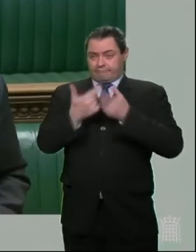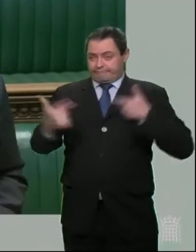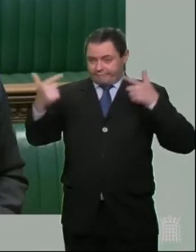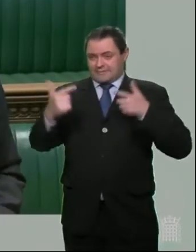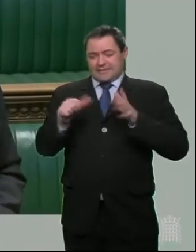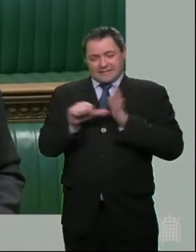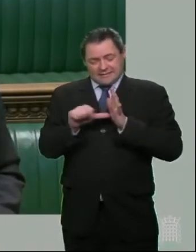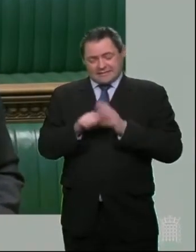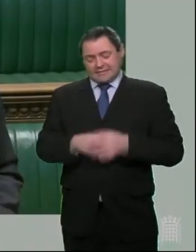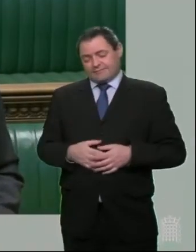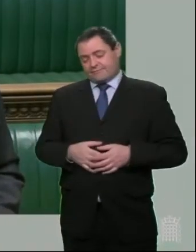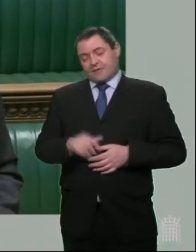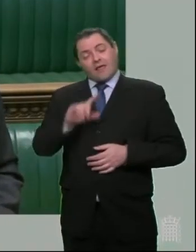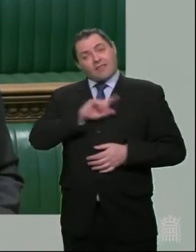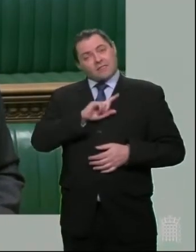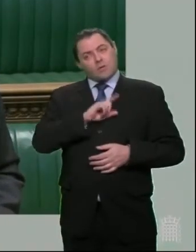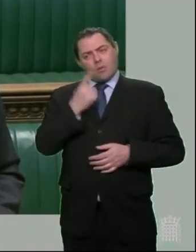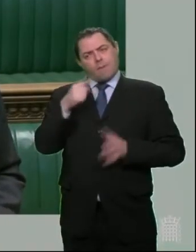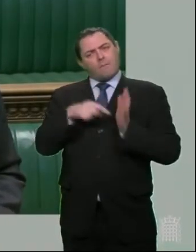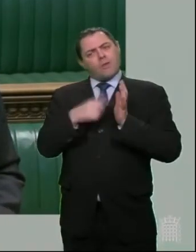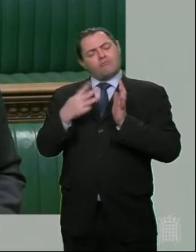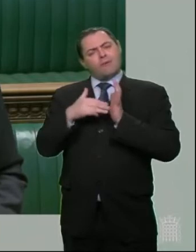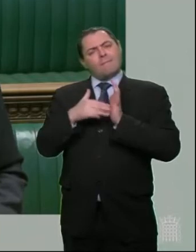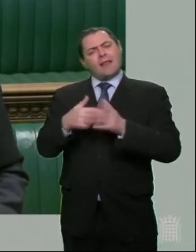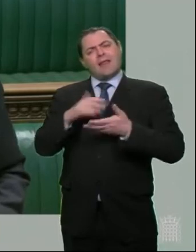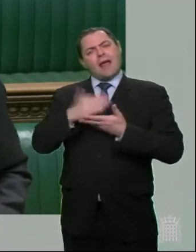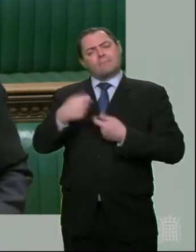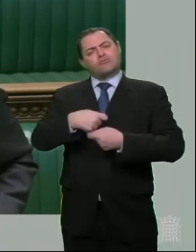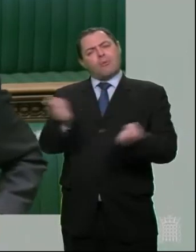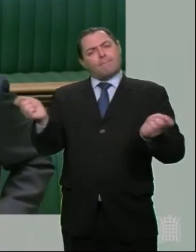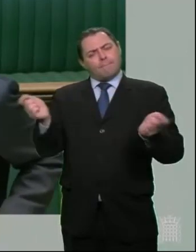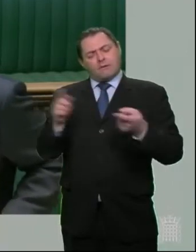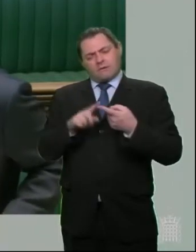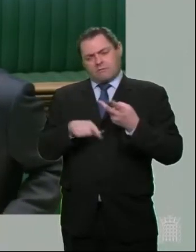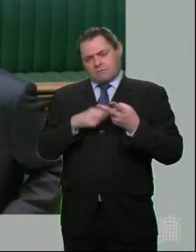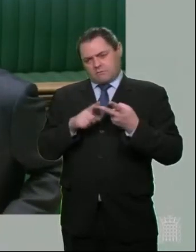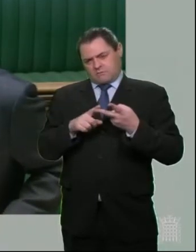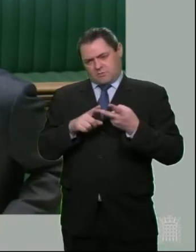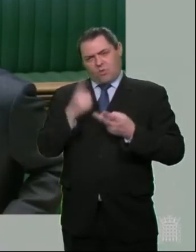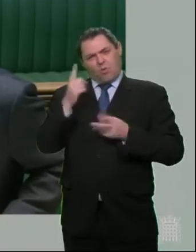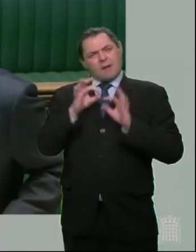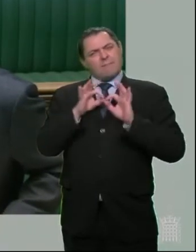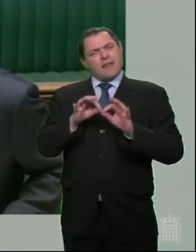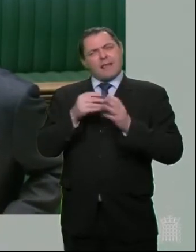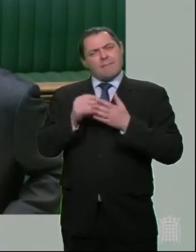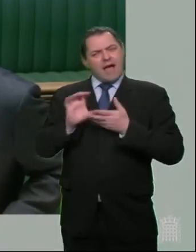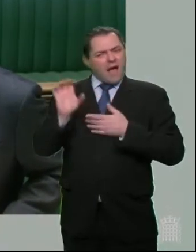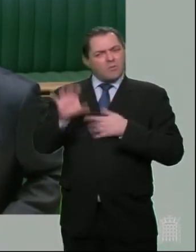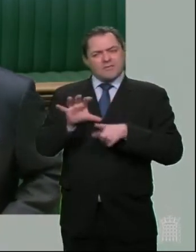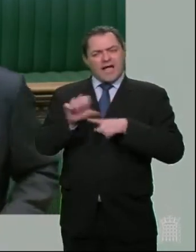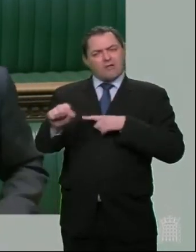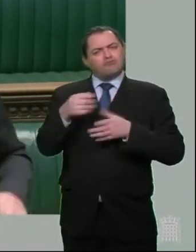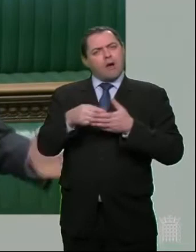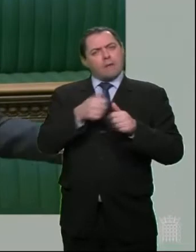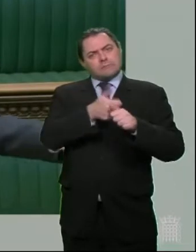well. That's why we've provided 1.3 million laptops, Mr. Speaker. That's why we've provided a £1 billion catch-up fund. And